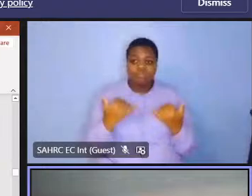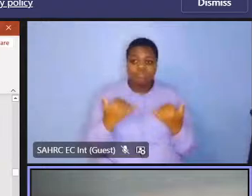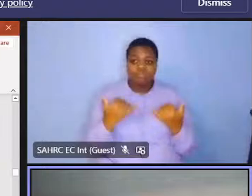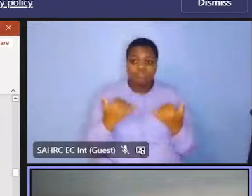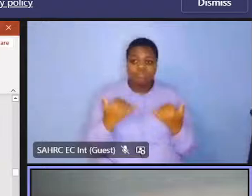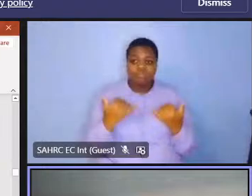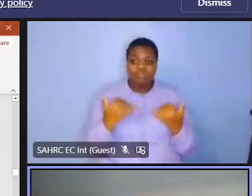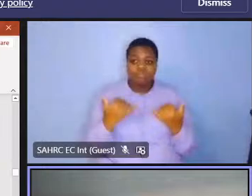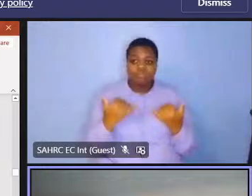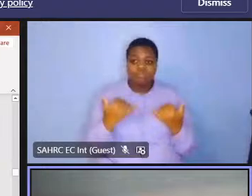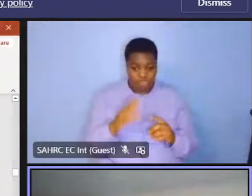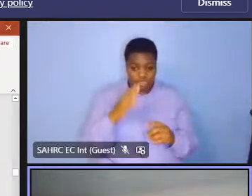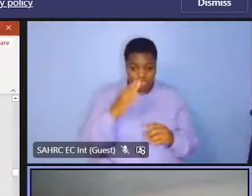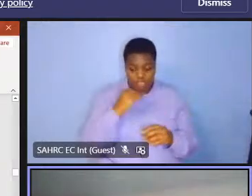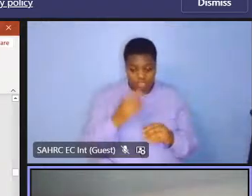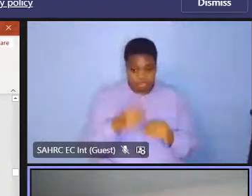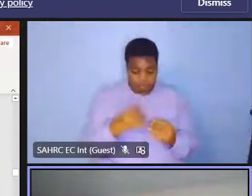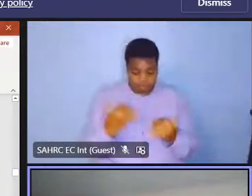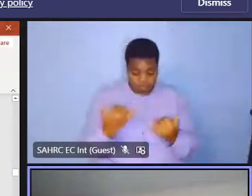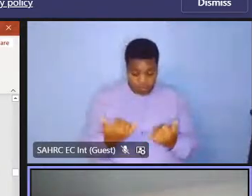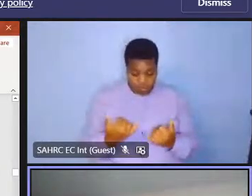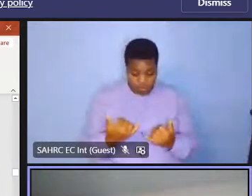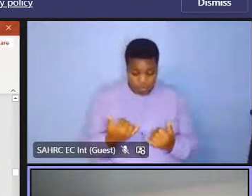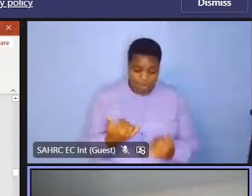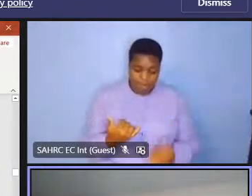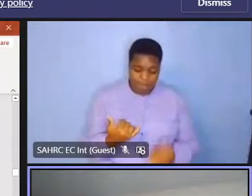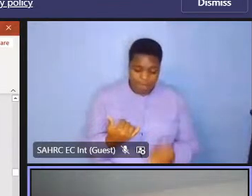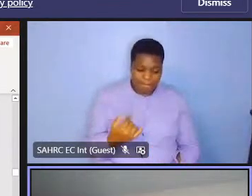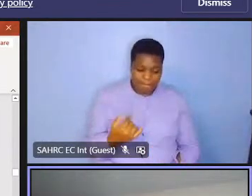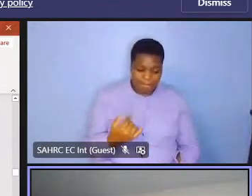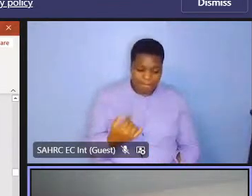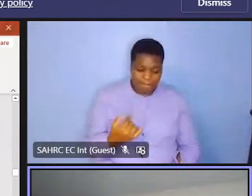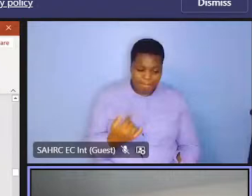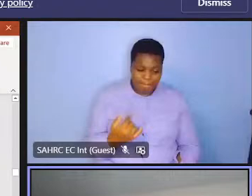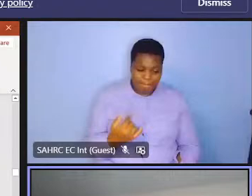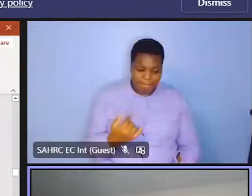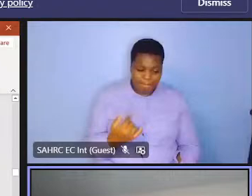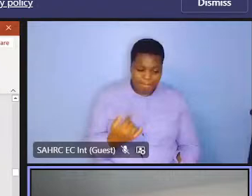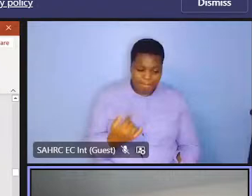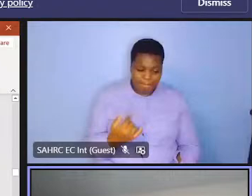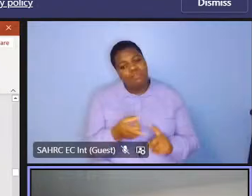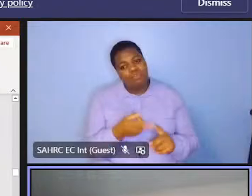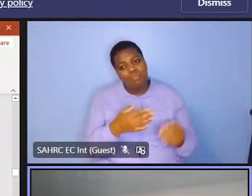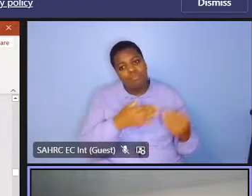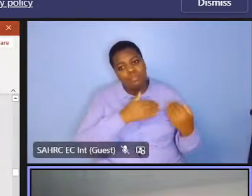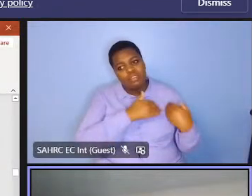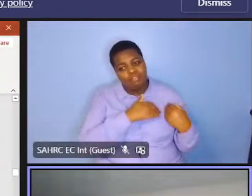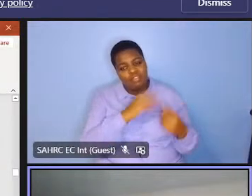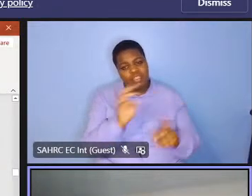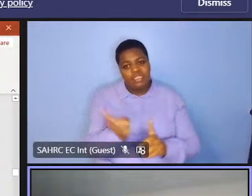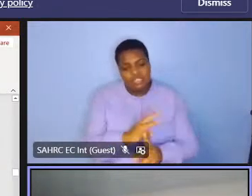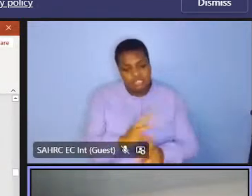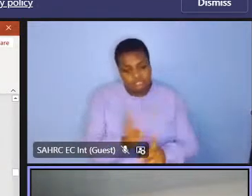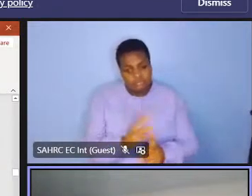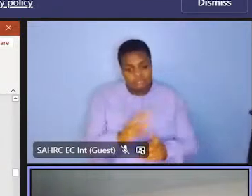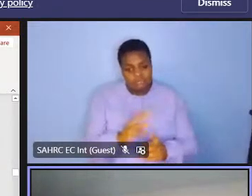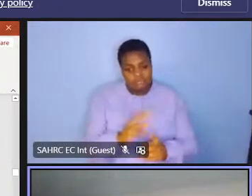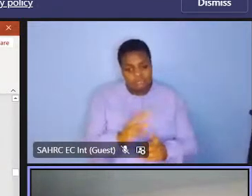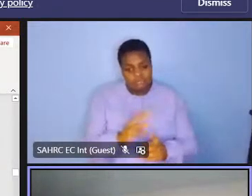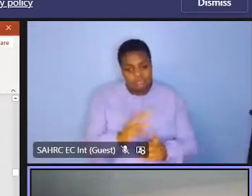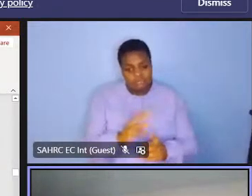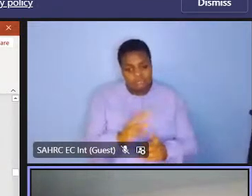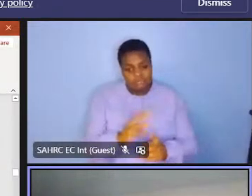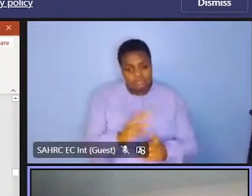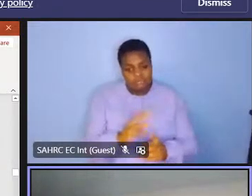is said here. It says the adoption of the school uniform could promote school safety, improve discipline, and enhance the learning environment. The